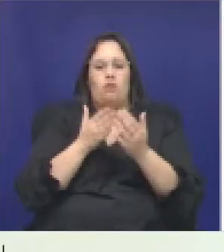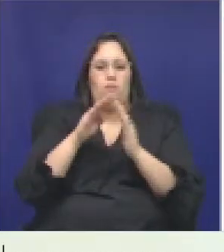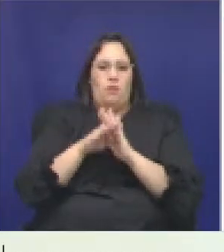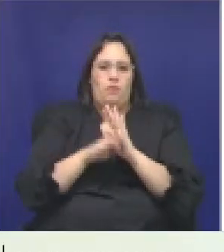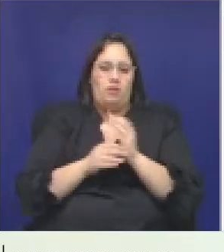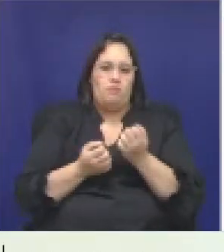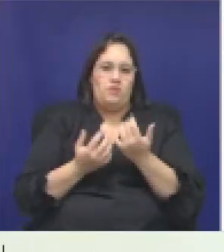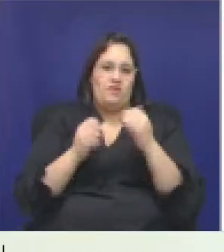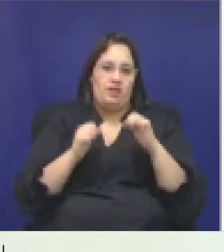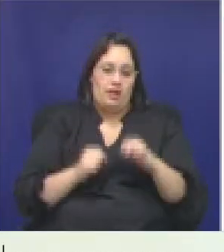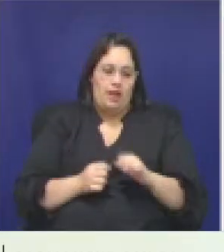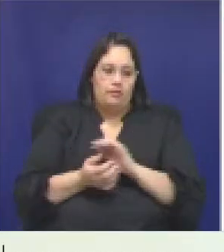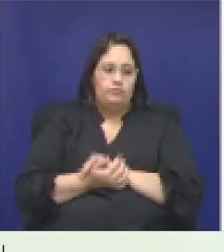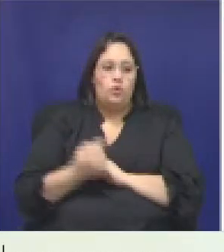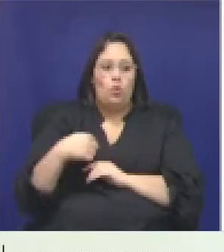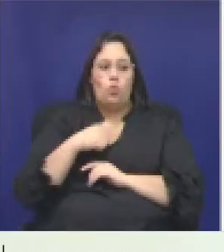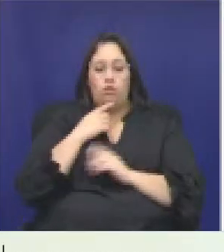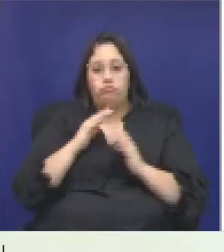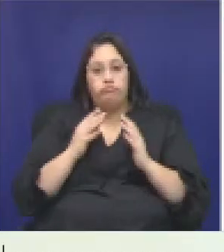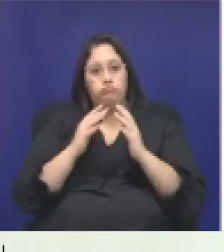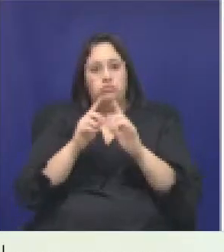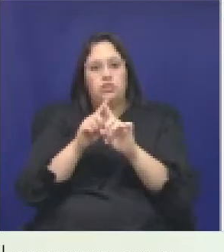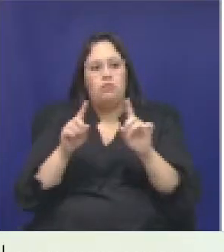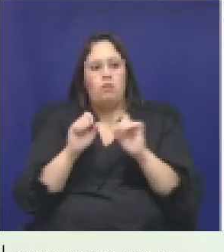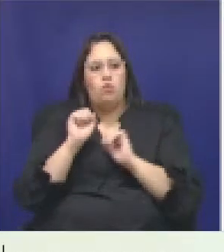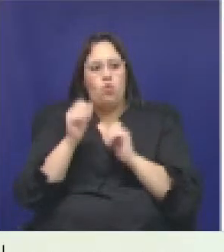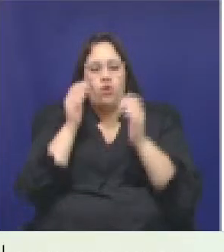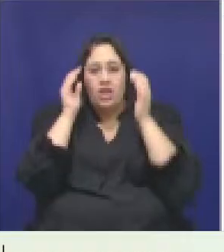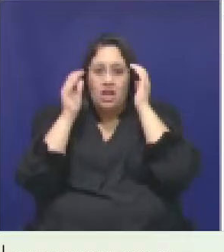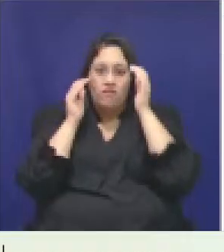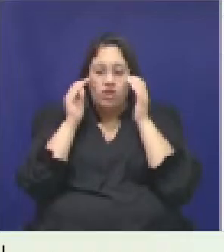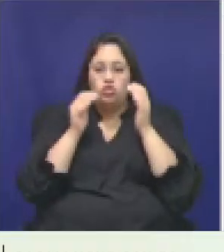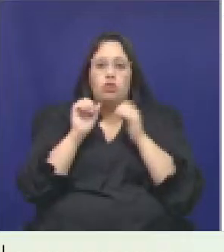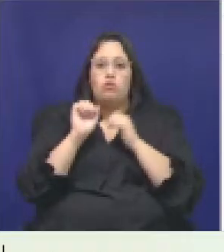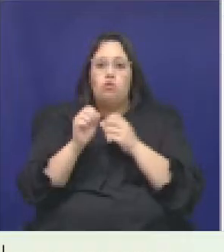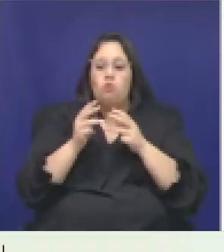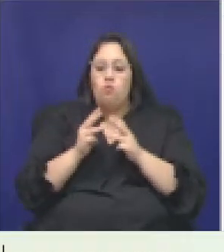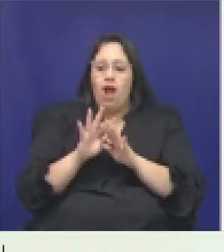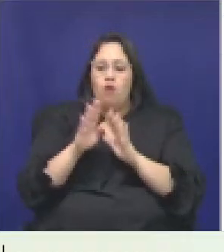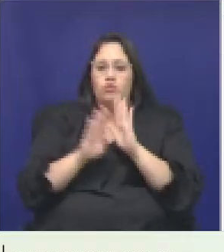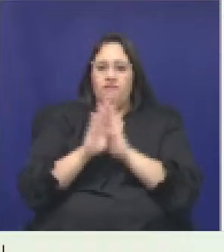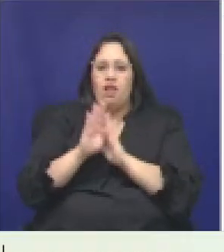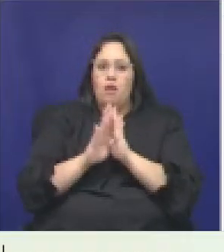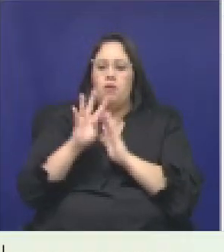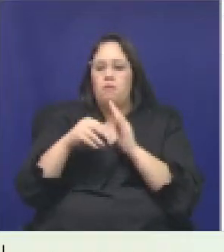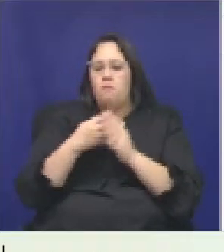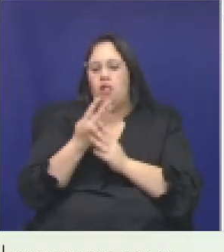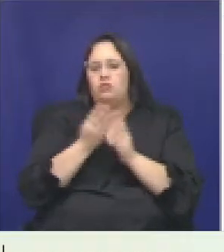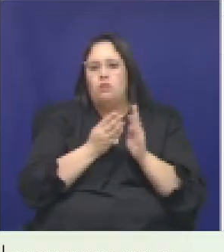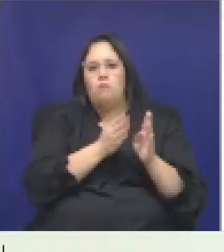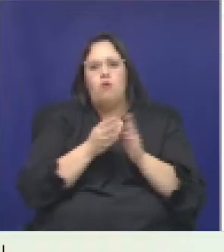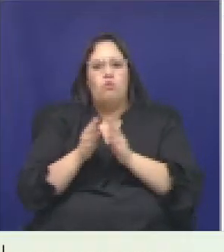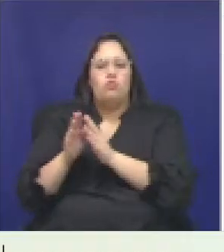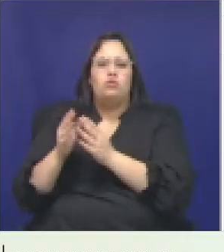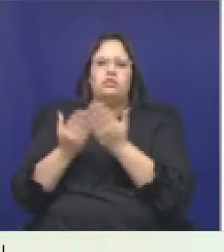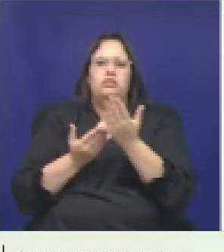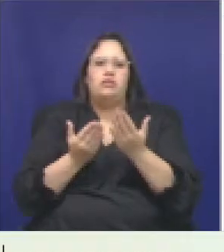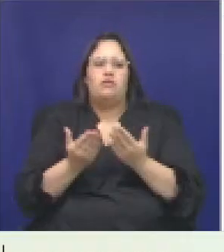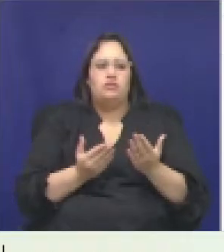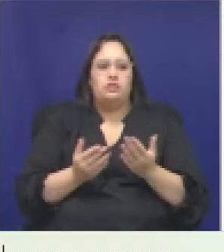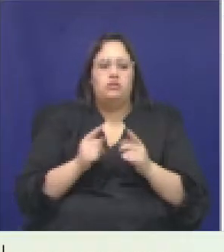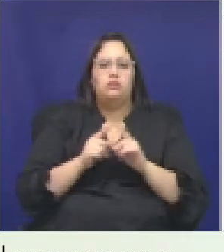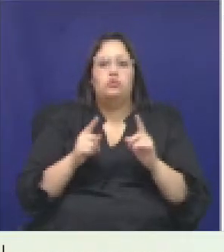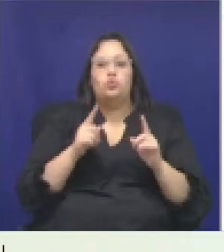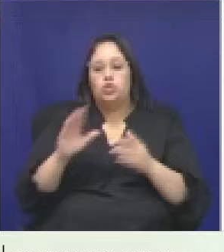We commend the department's innovation in developing multi-mode surveys